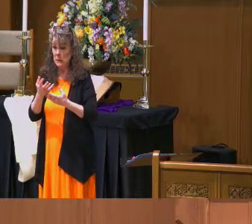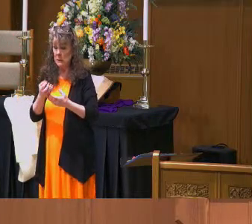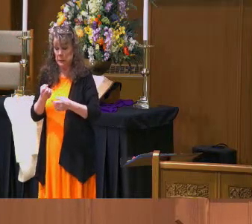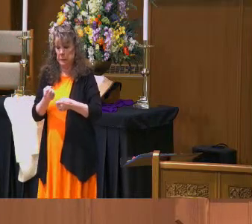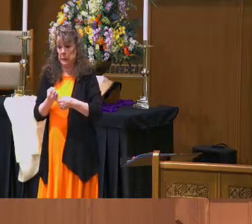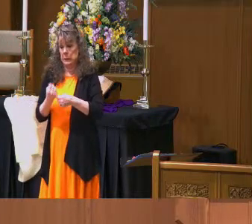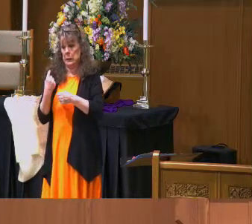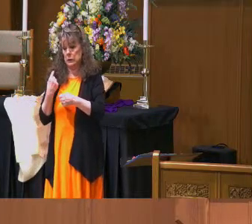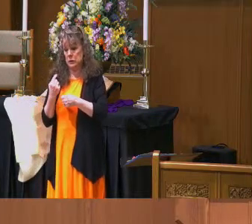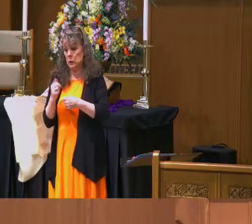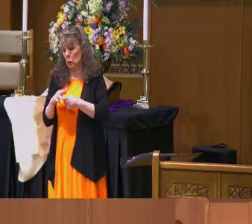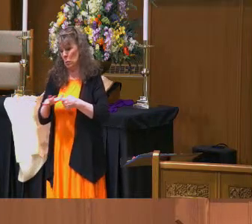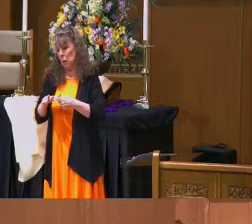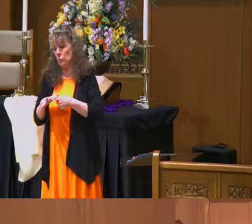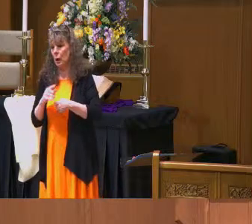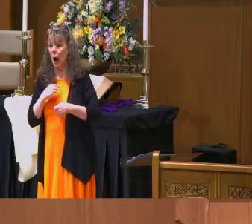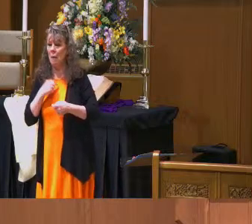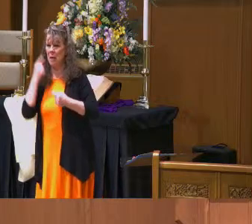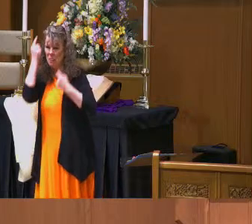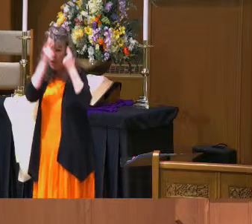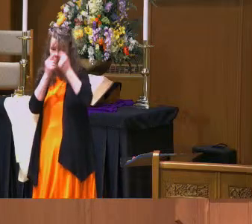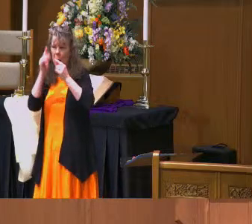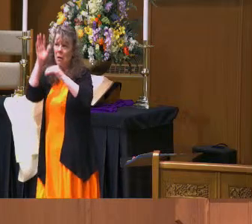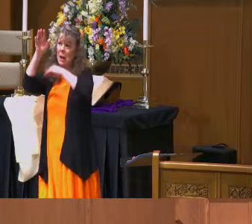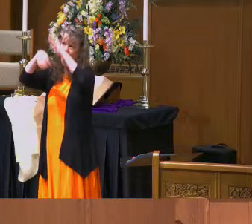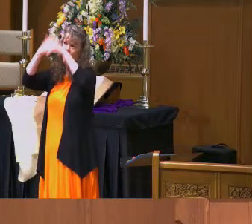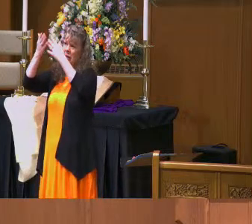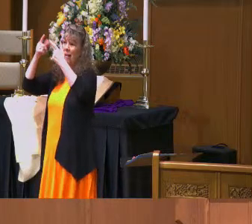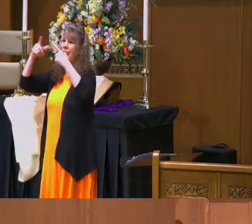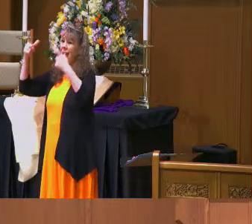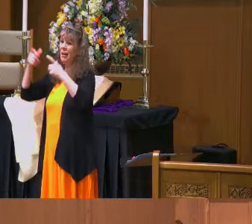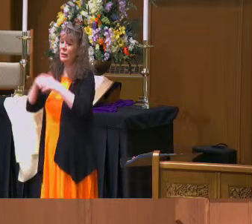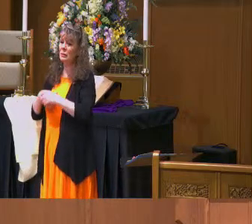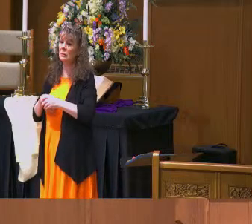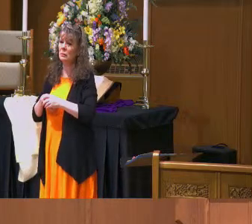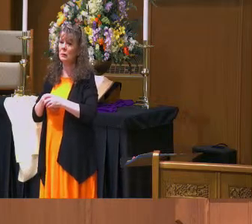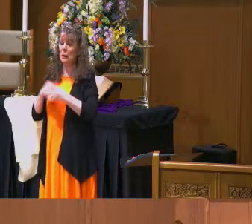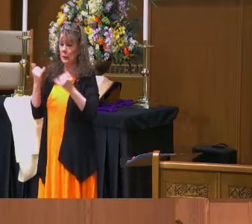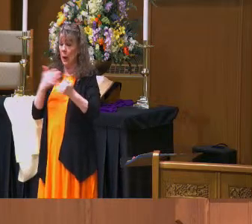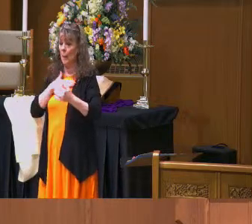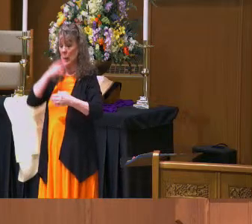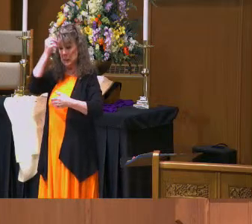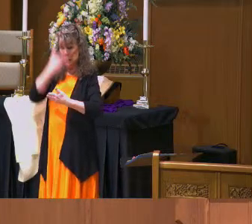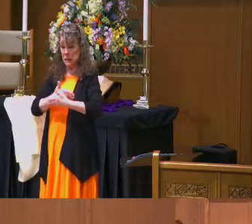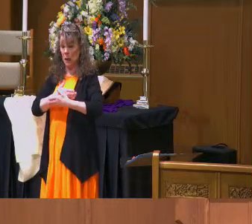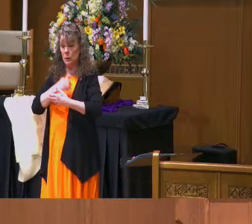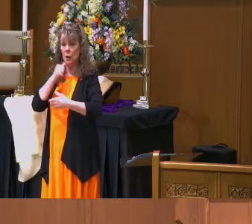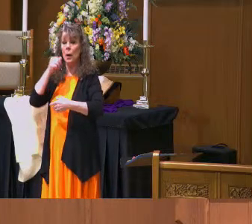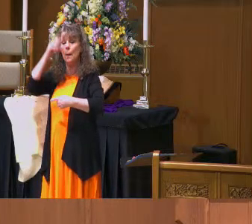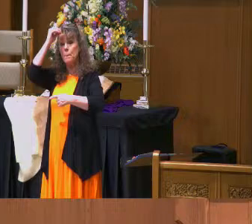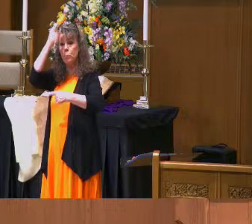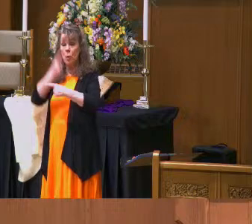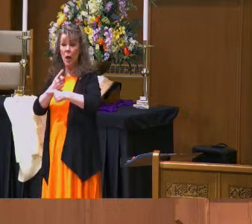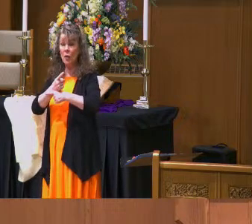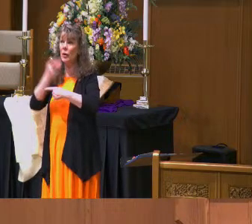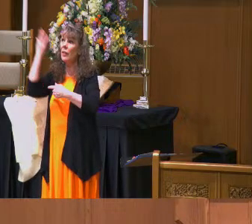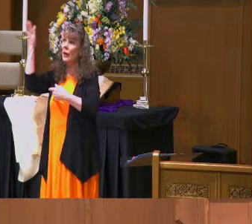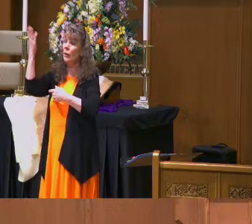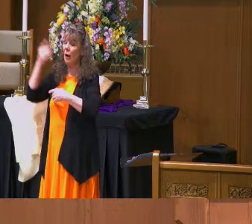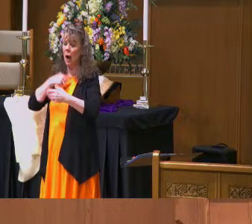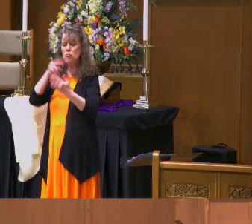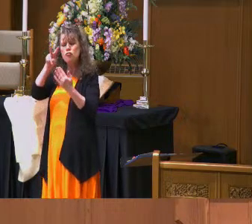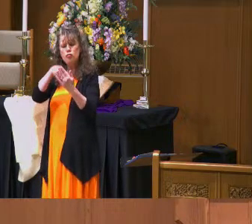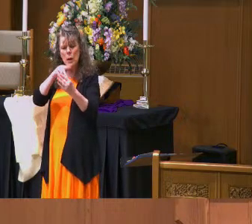so, I have given heaven a great deal of thought. Now that my son and my brother reside there, I have read books on